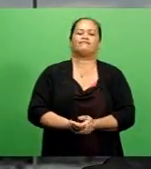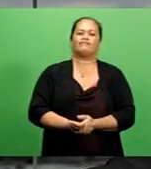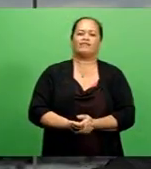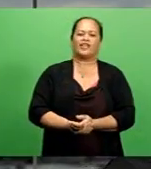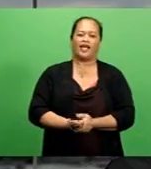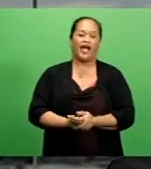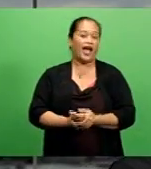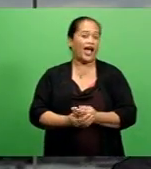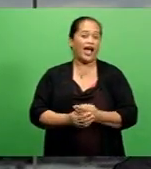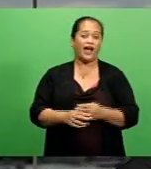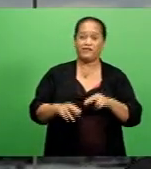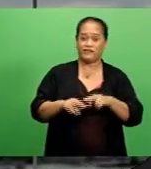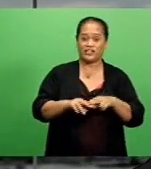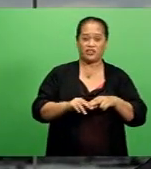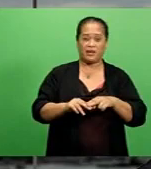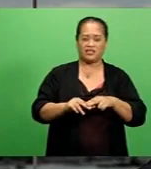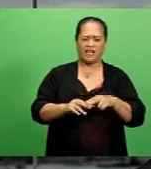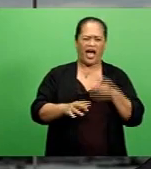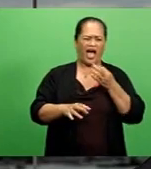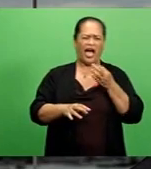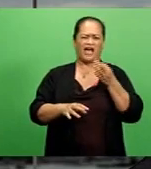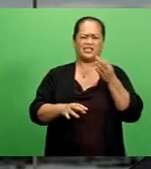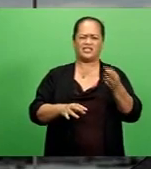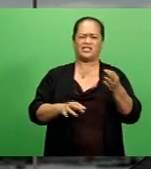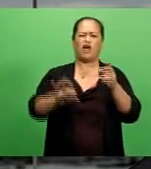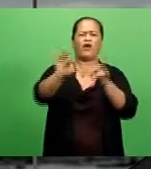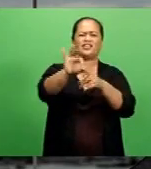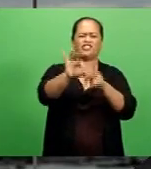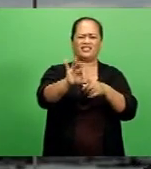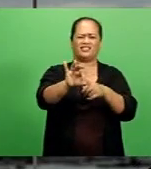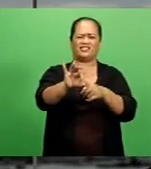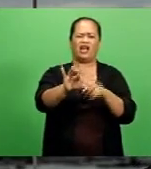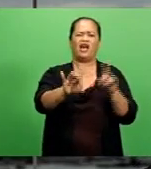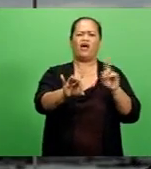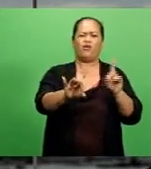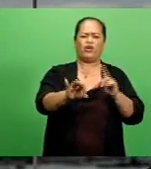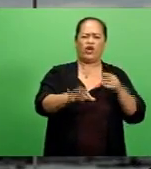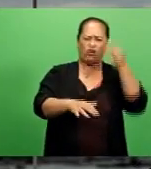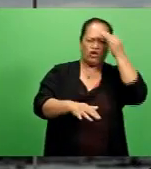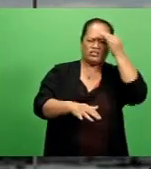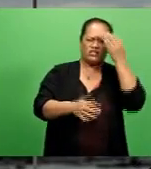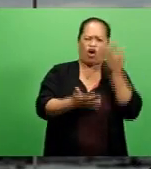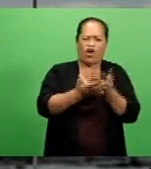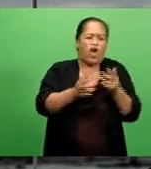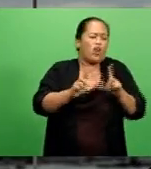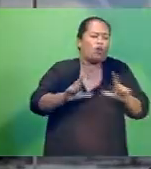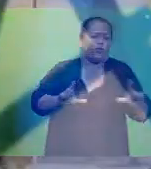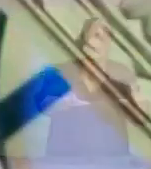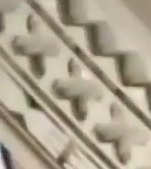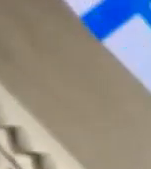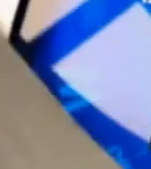In Fijian Pulse, we ask, what are your thoughts on the local Super 7 series?